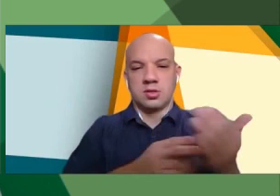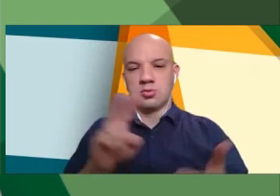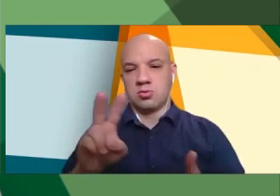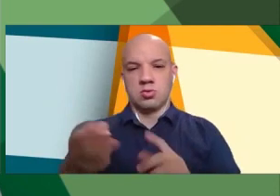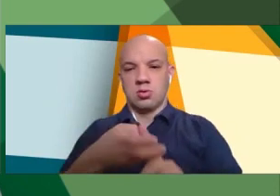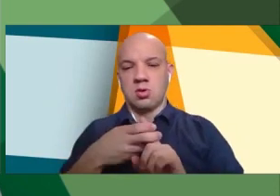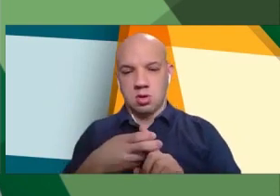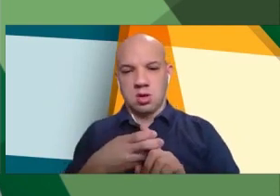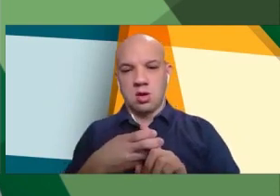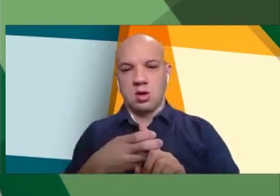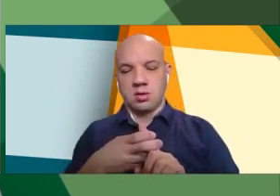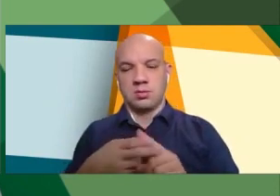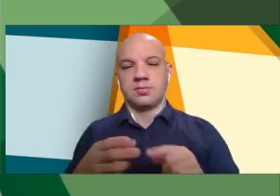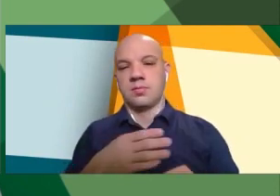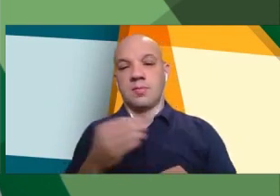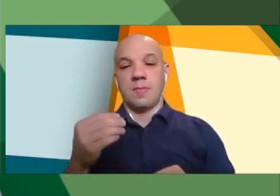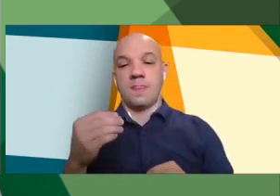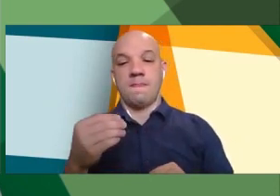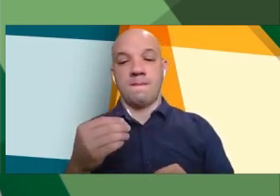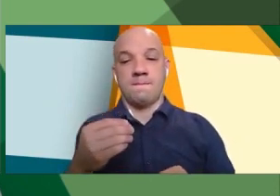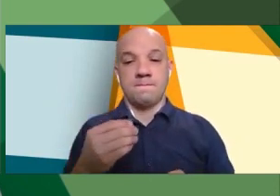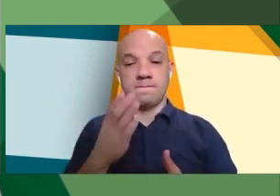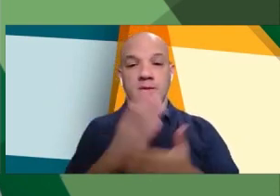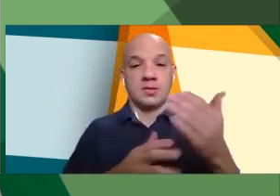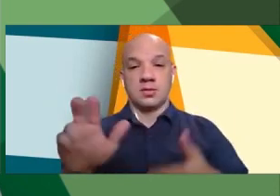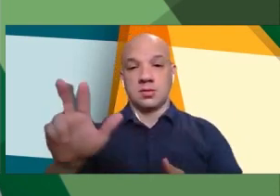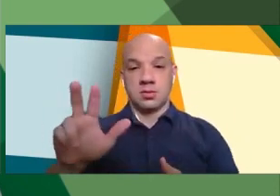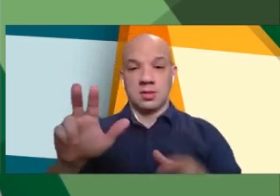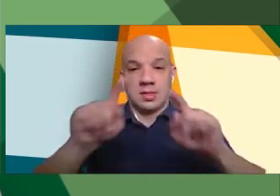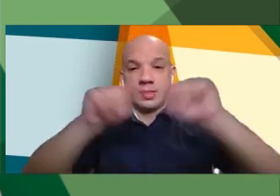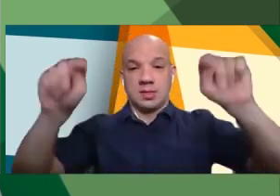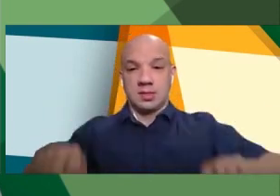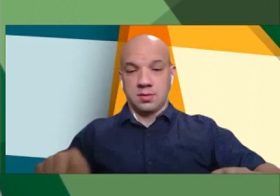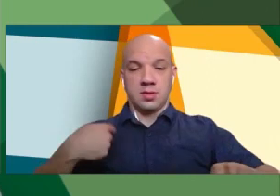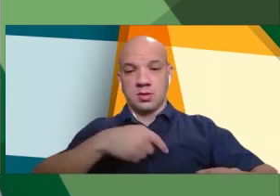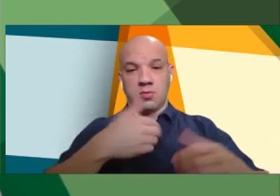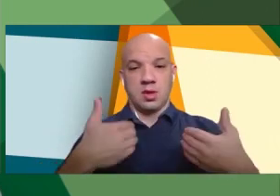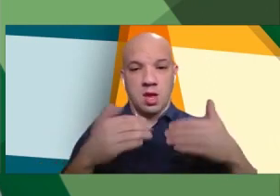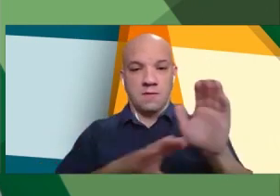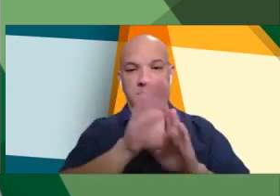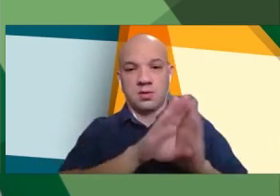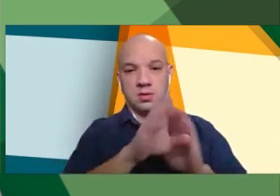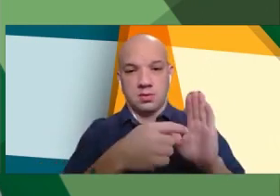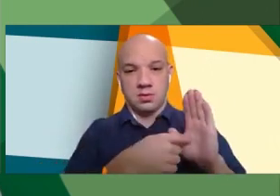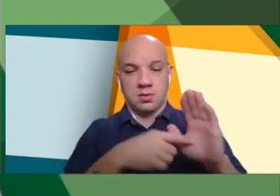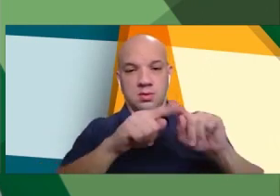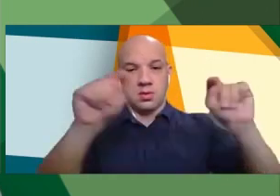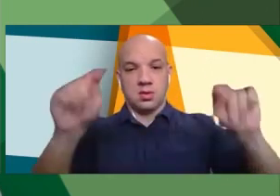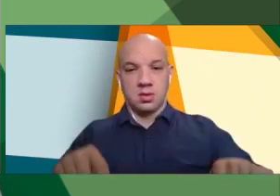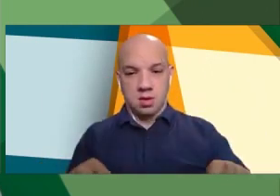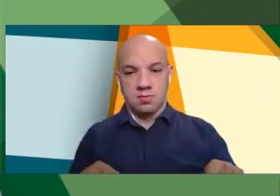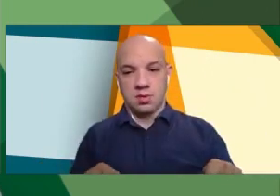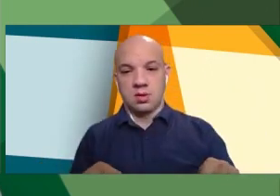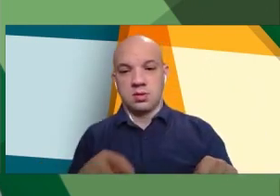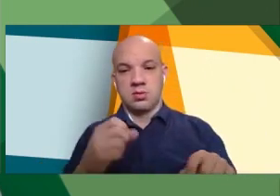on a quarterly basis. And the Section 3 template that we have developed, the template